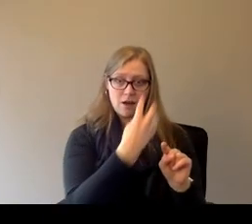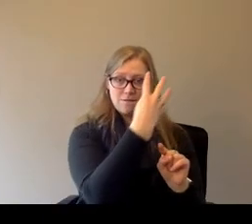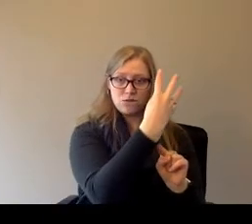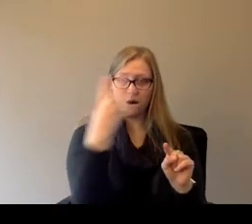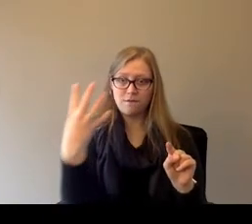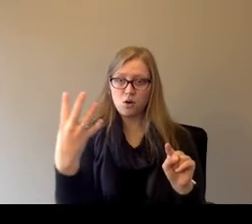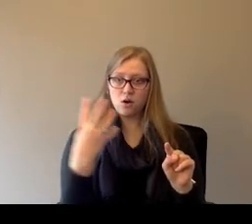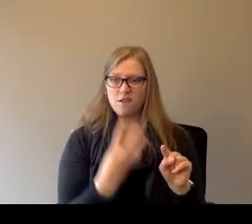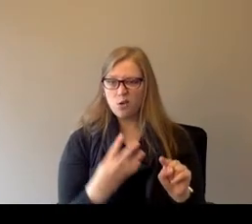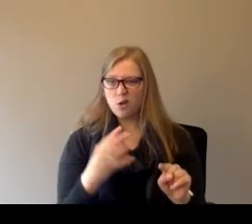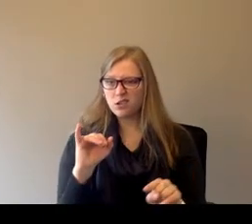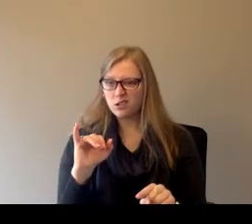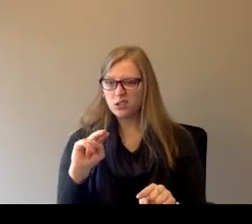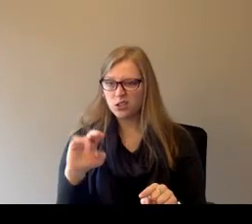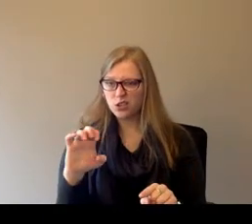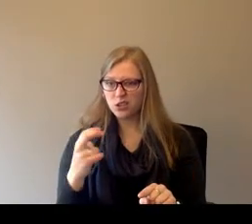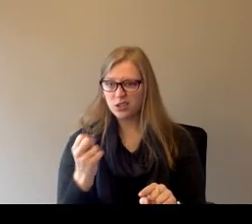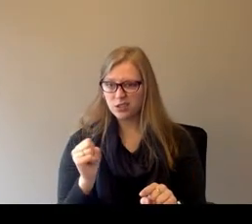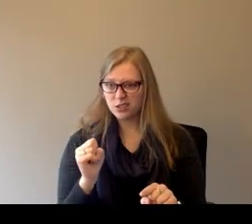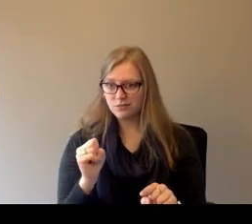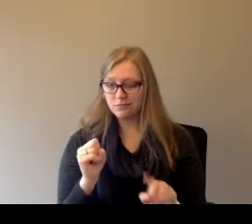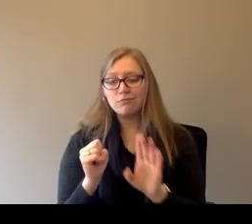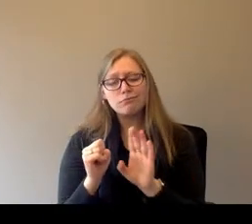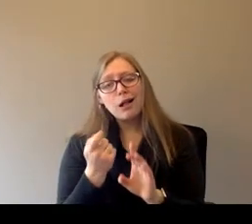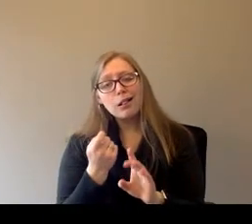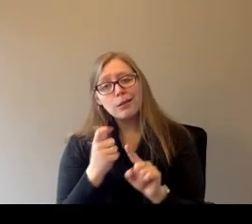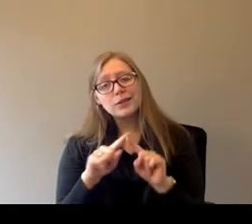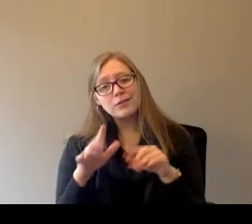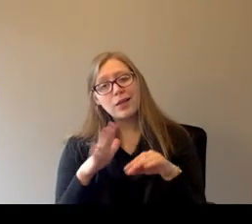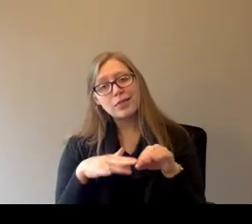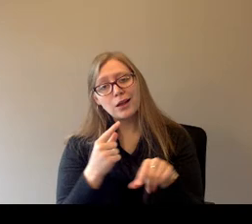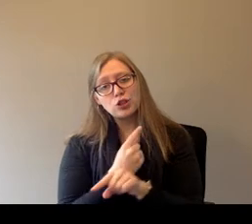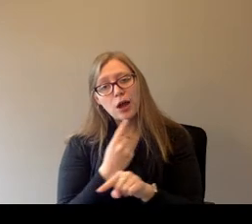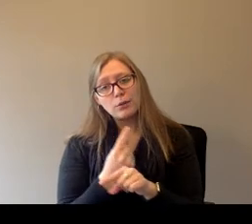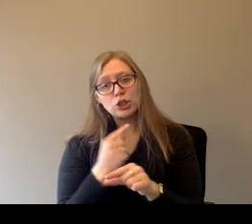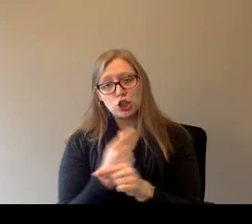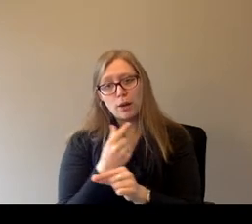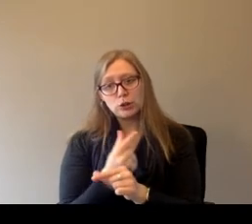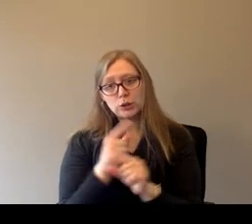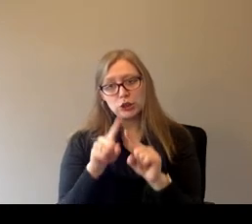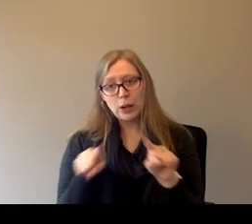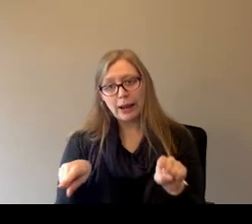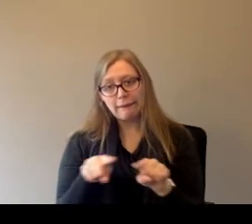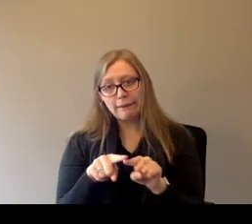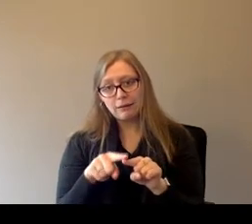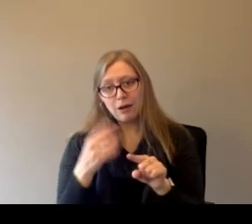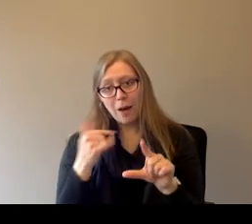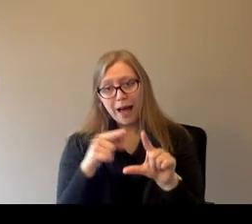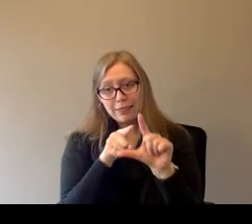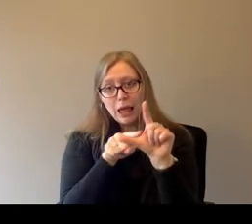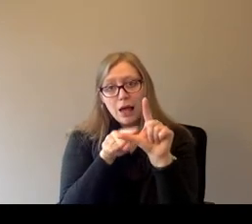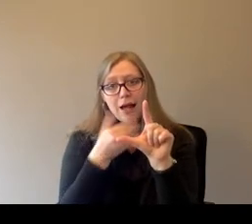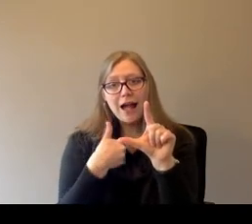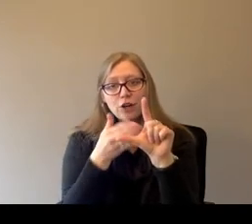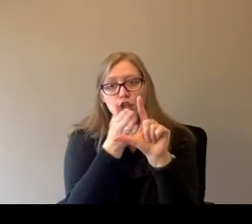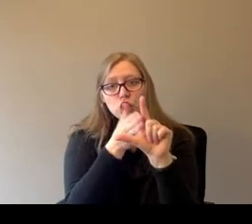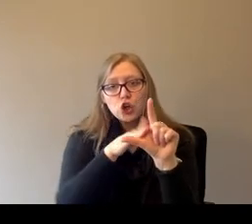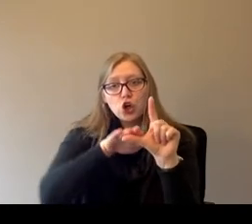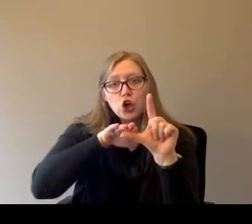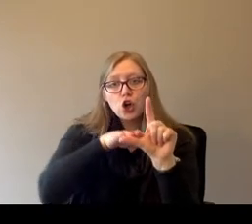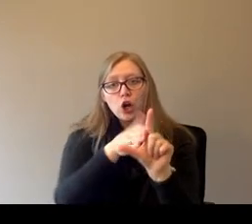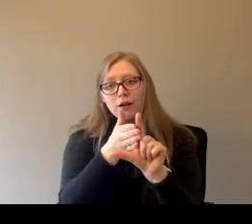unlike a triangle we draw for geometry, this has little curves in it, so it's not going to be, it's going to have some error in